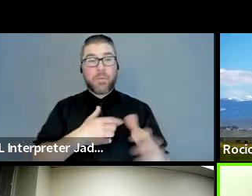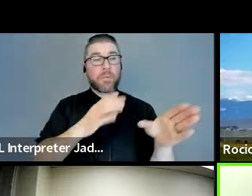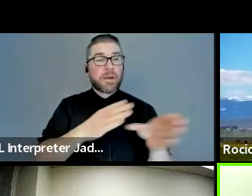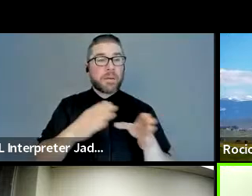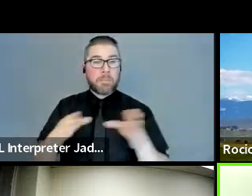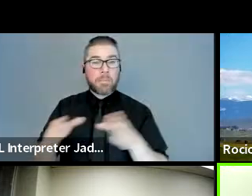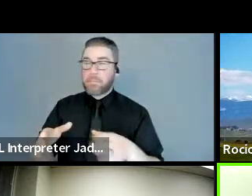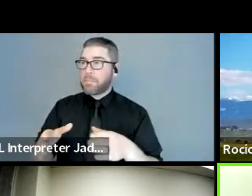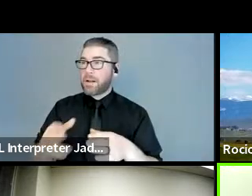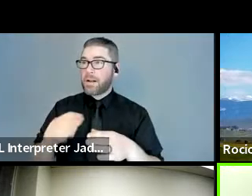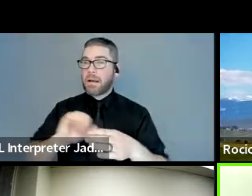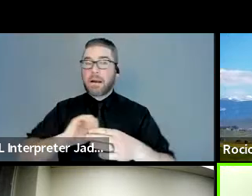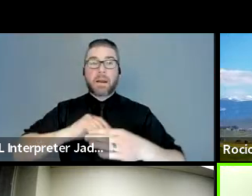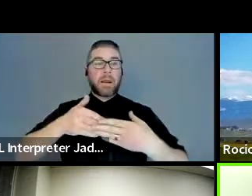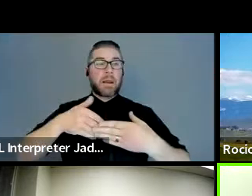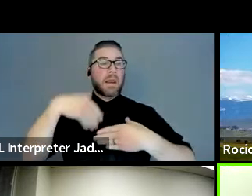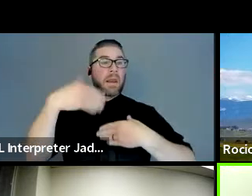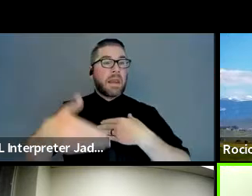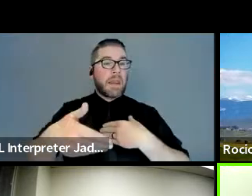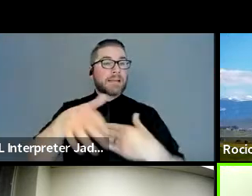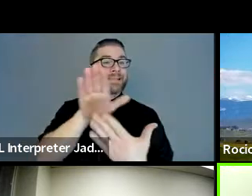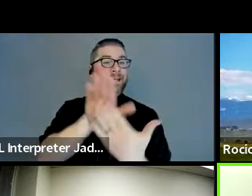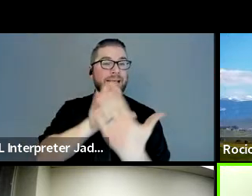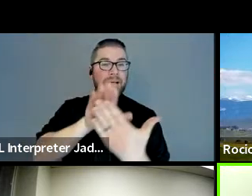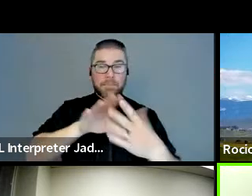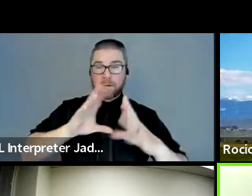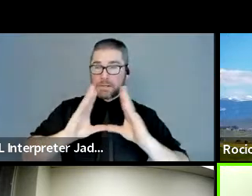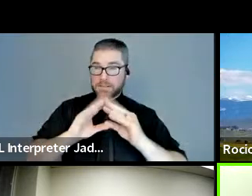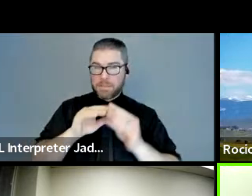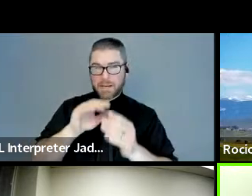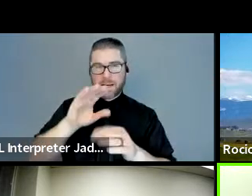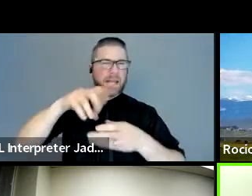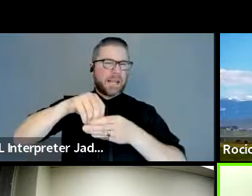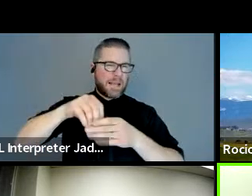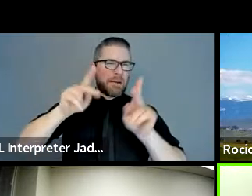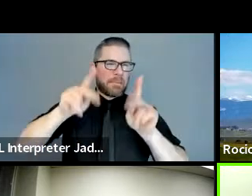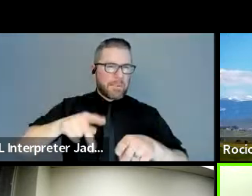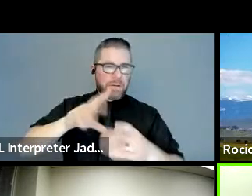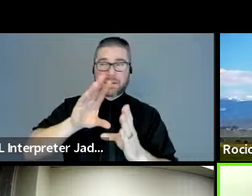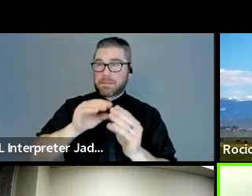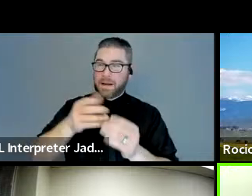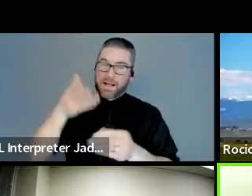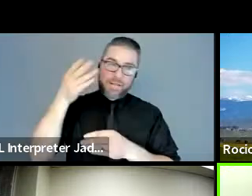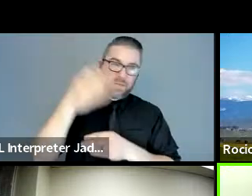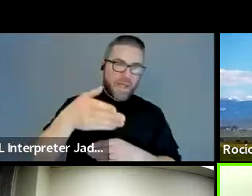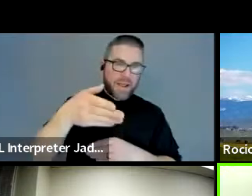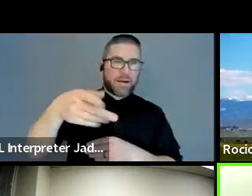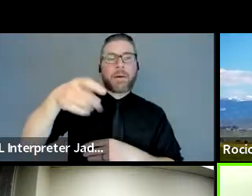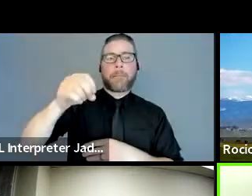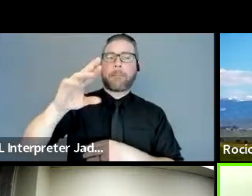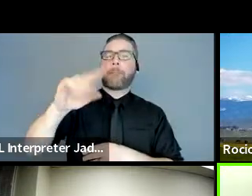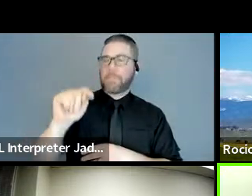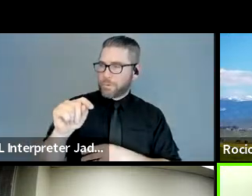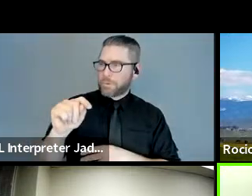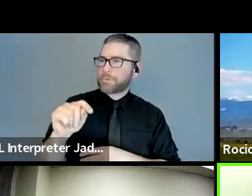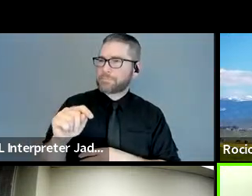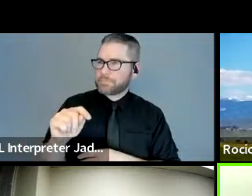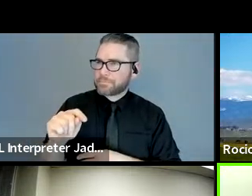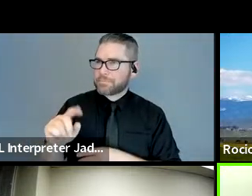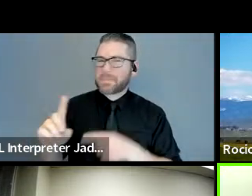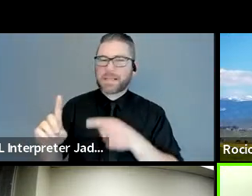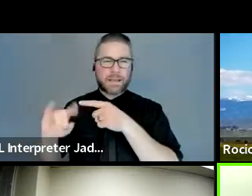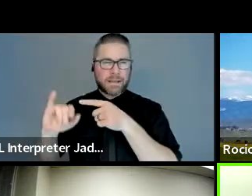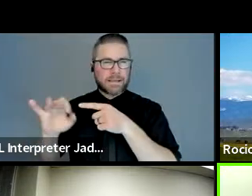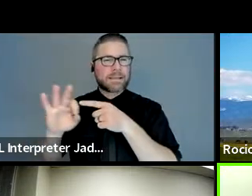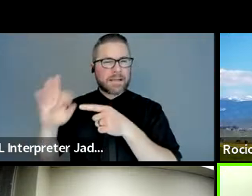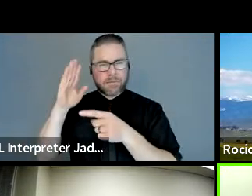port and just work with Jeff. I know a lot of people have been on it, but I think given that we'll be in the space and coordinating with Jeff for those